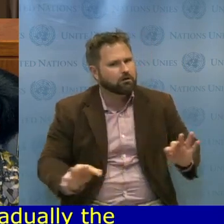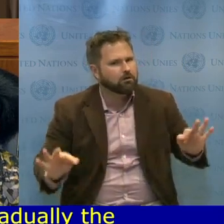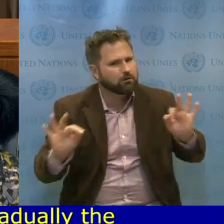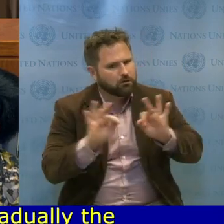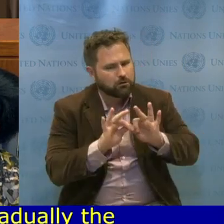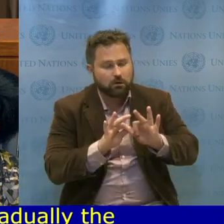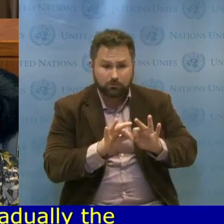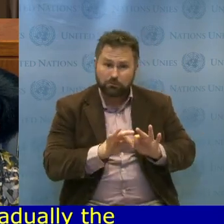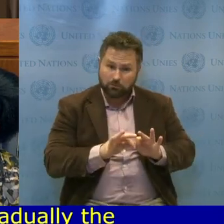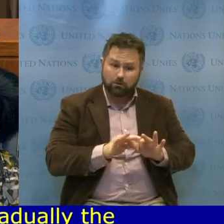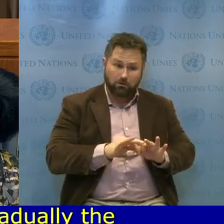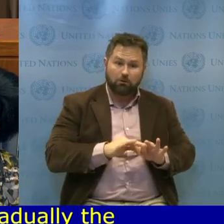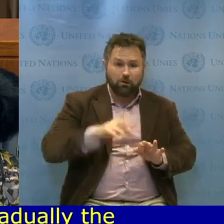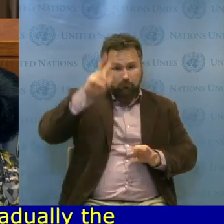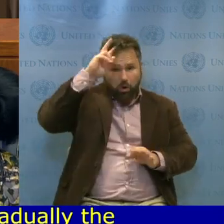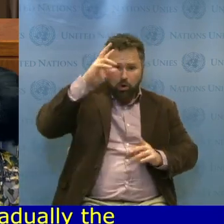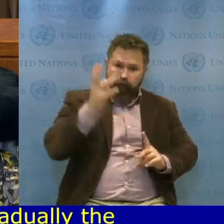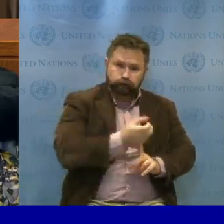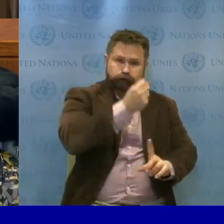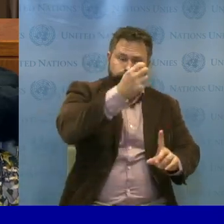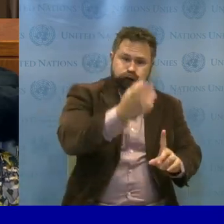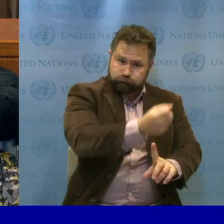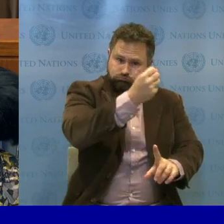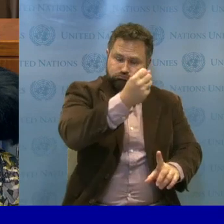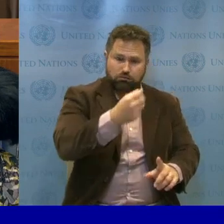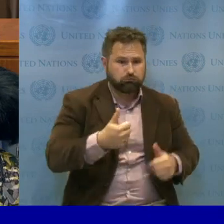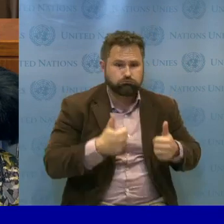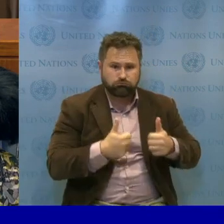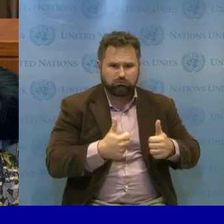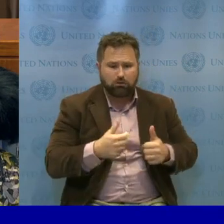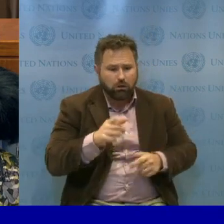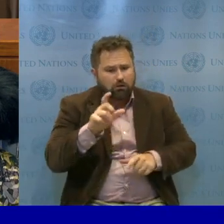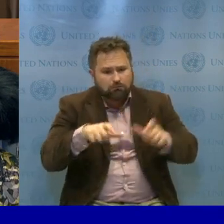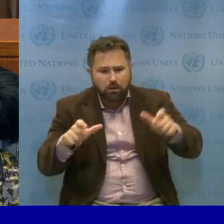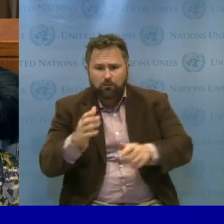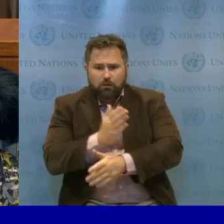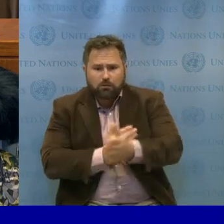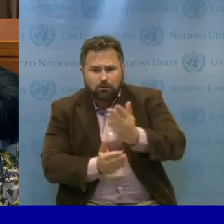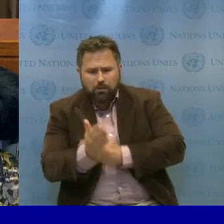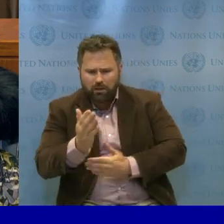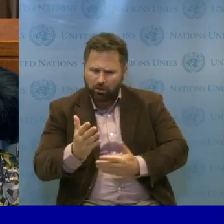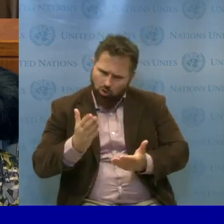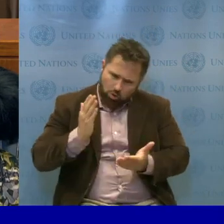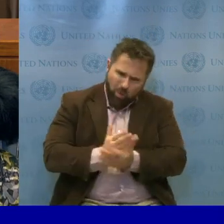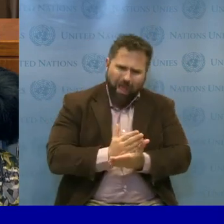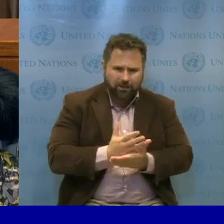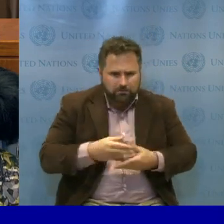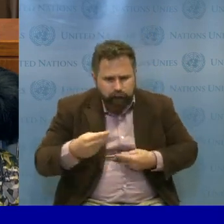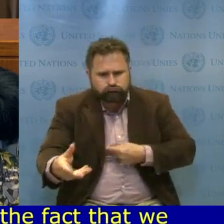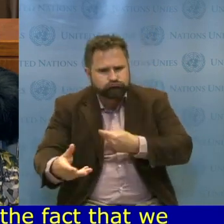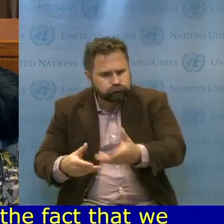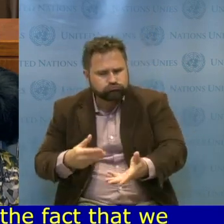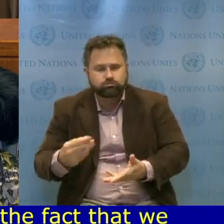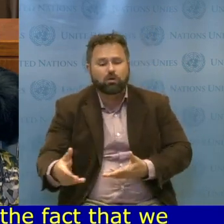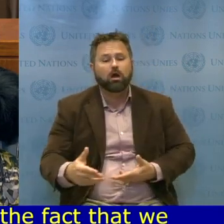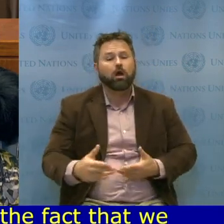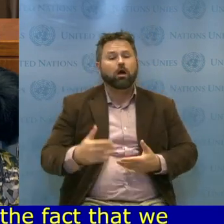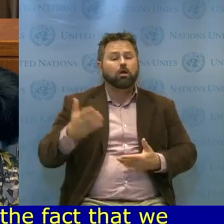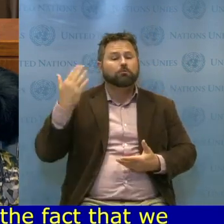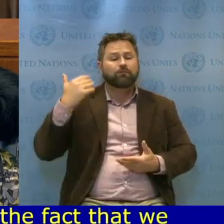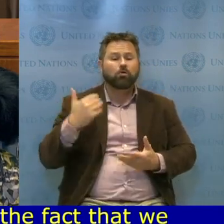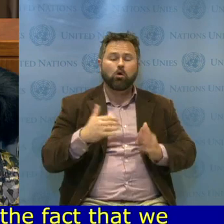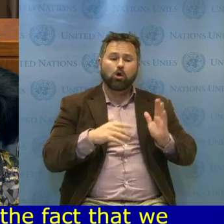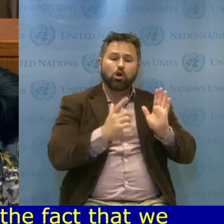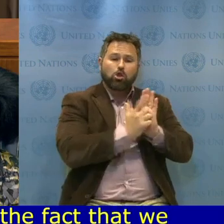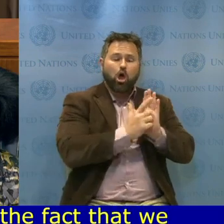forward regarding the rights of persons with disabilities. Our legislative decree 1384 changed our